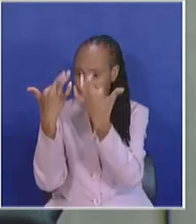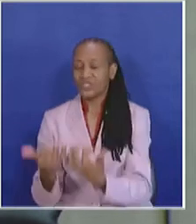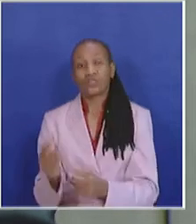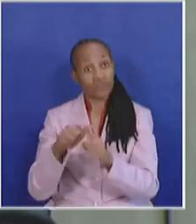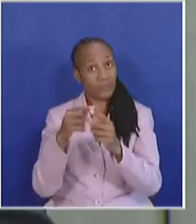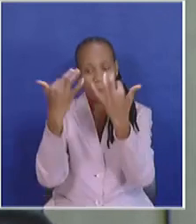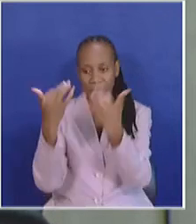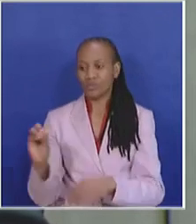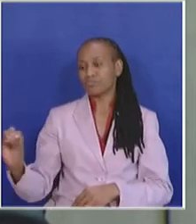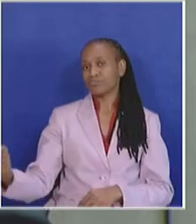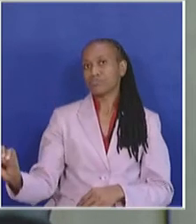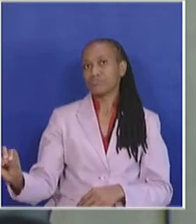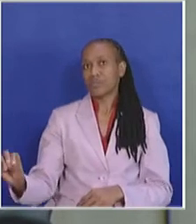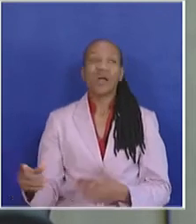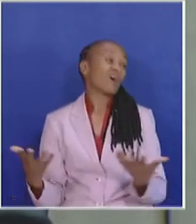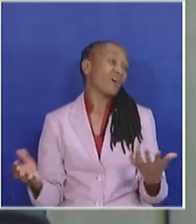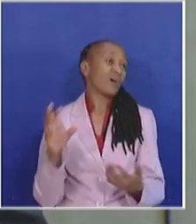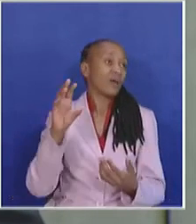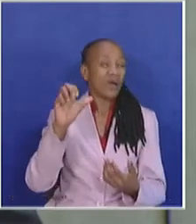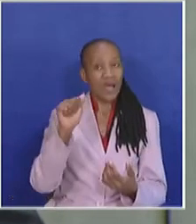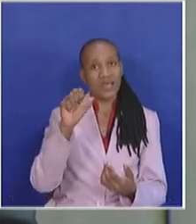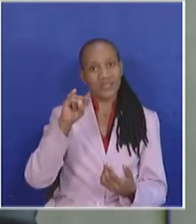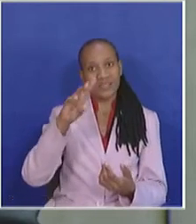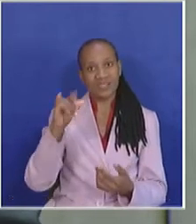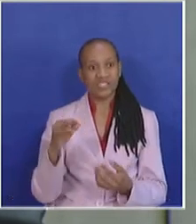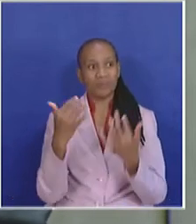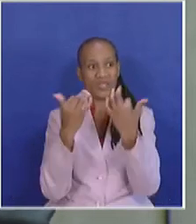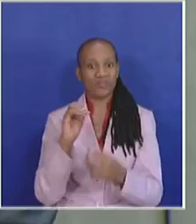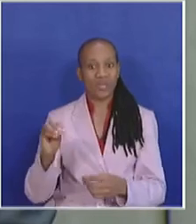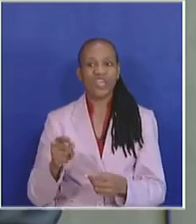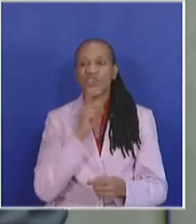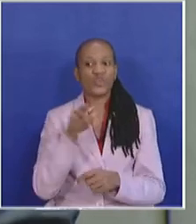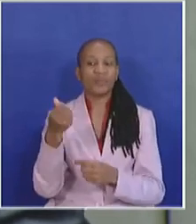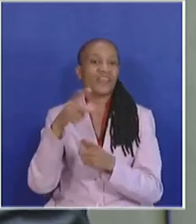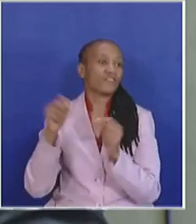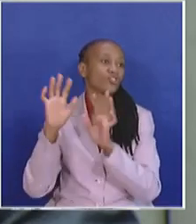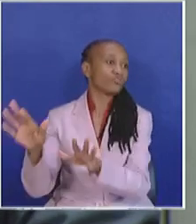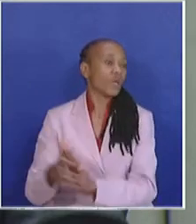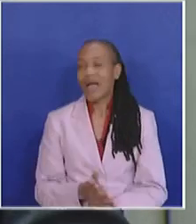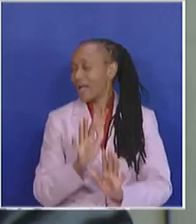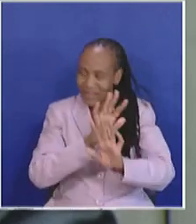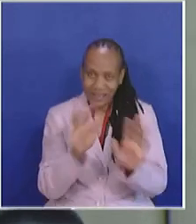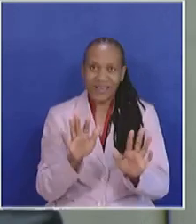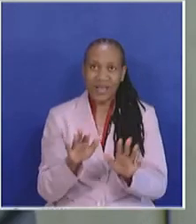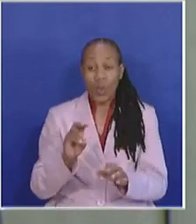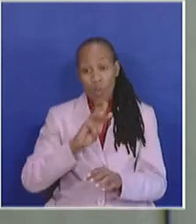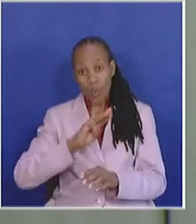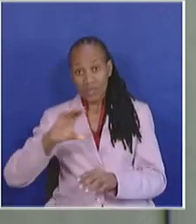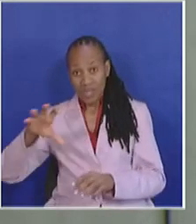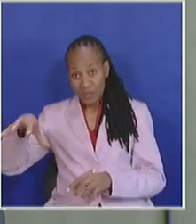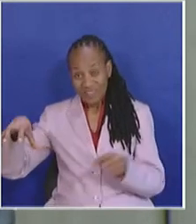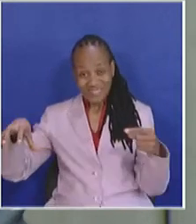we say, no, we'll just implement their city regardless of the budget that we received. In the Western Cape, in the year under